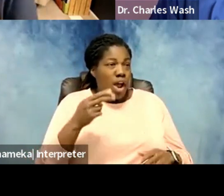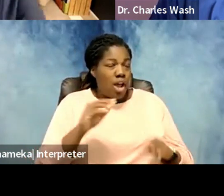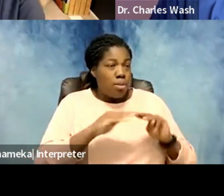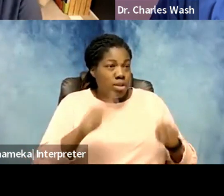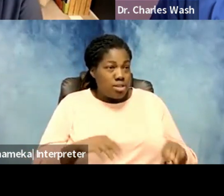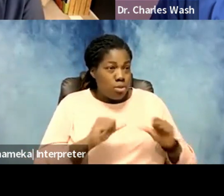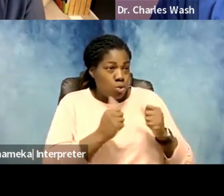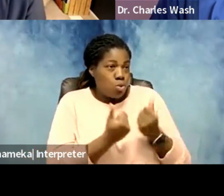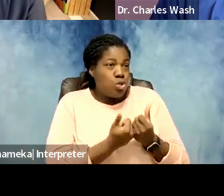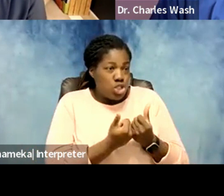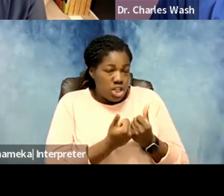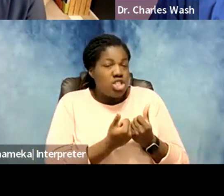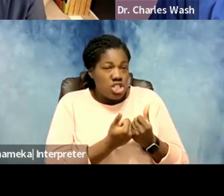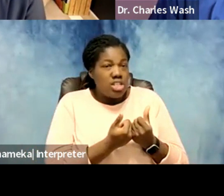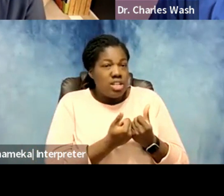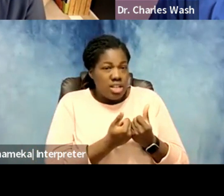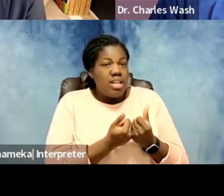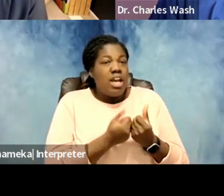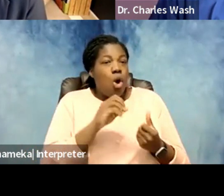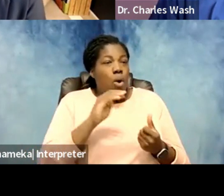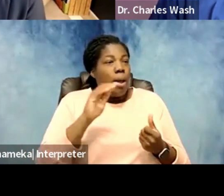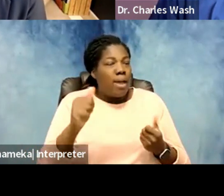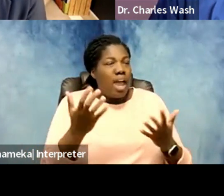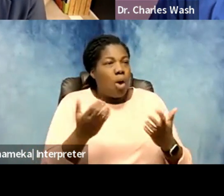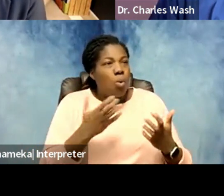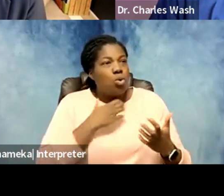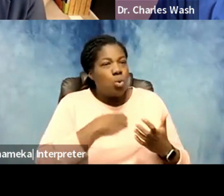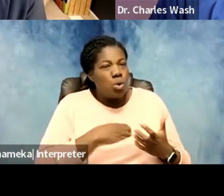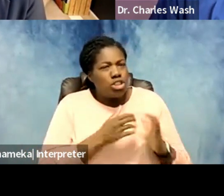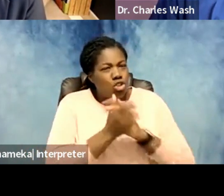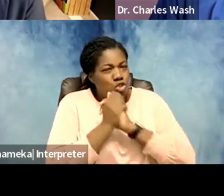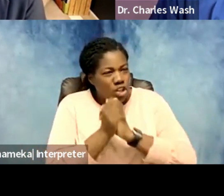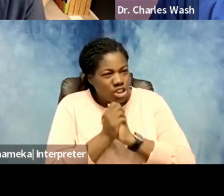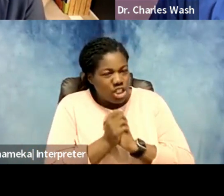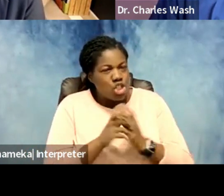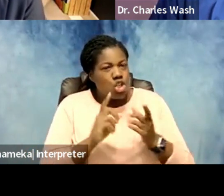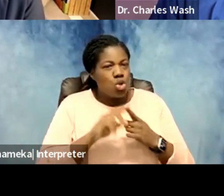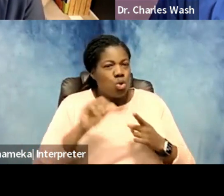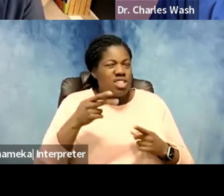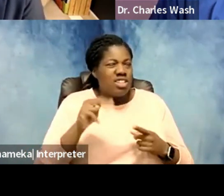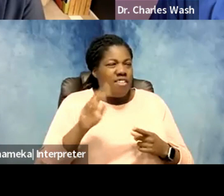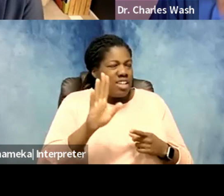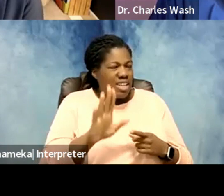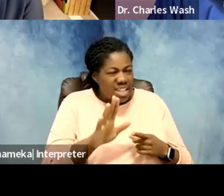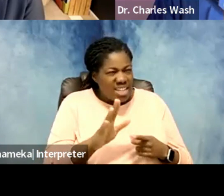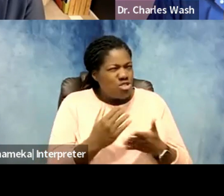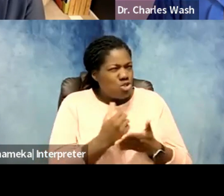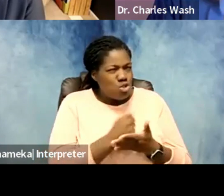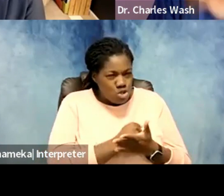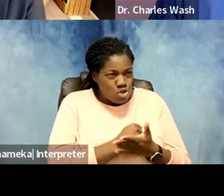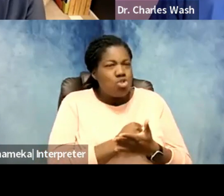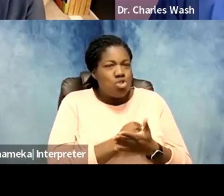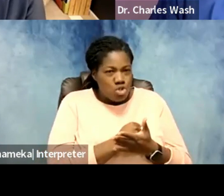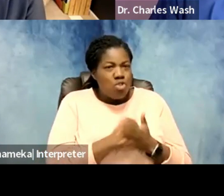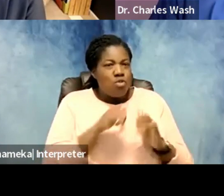Museums Association. And on behalf of OMA, I want to wish a heartfelt congratulations to Stephen on his well-deserved recognition through the